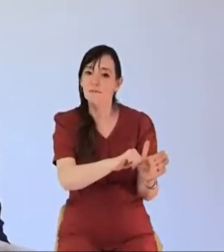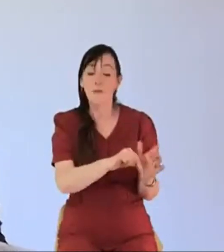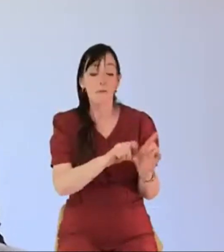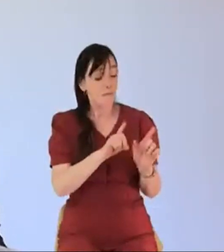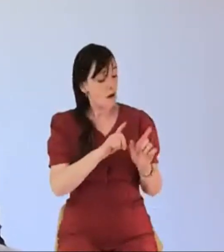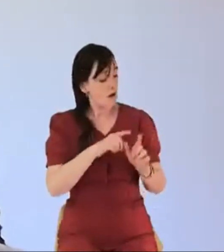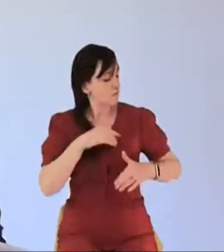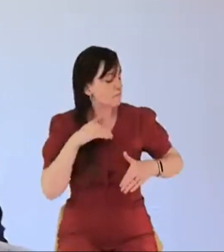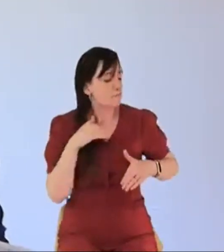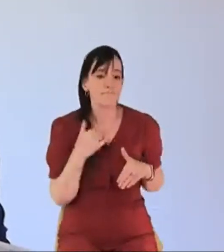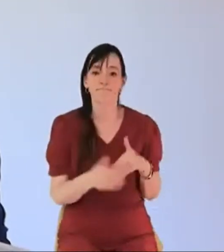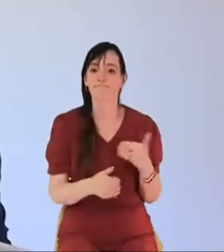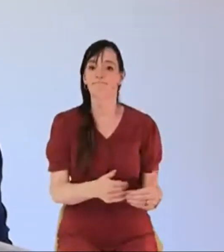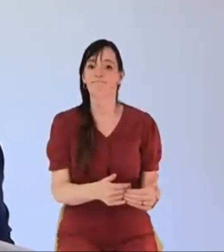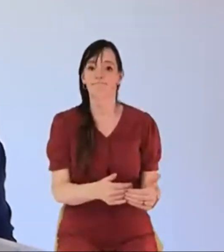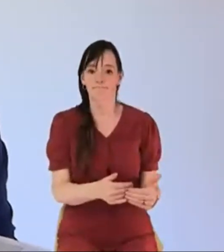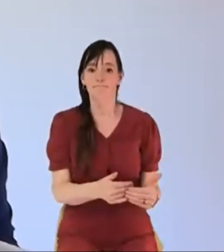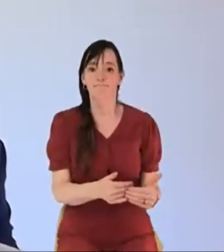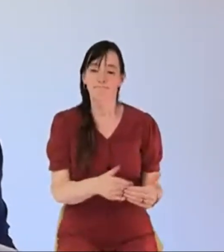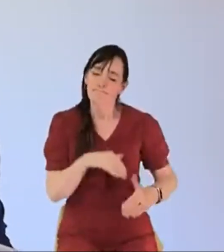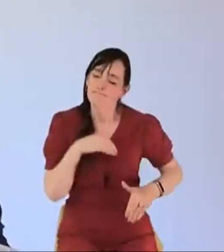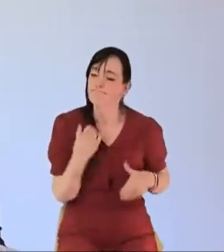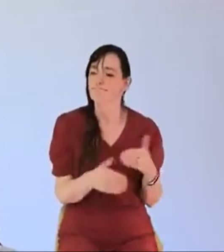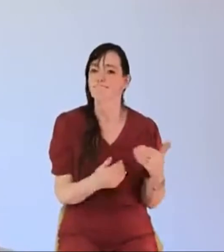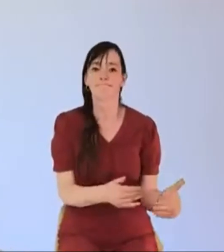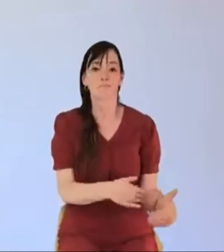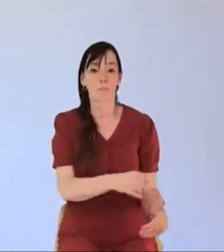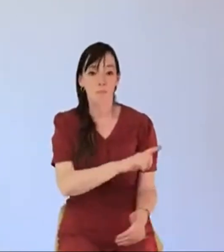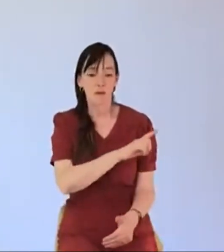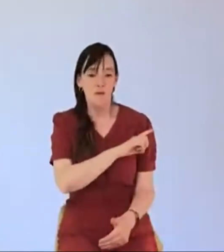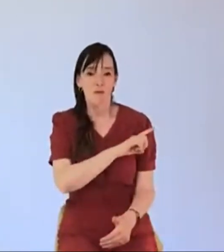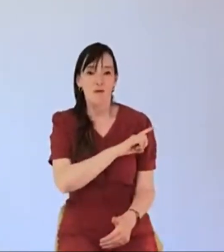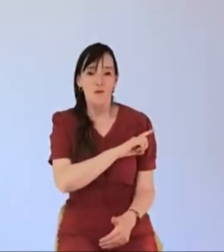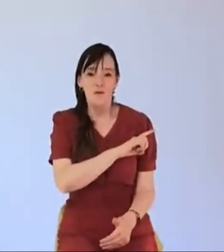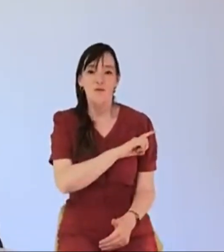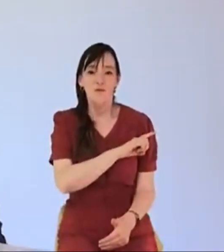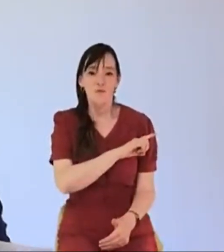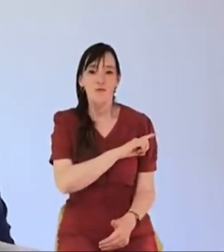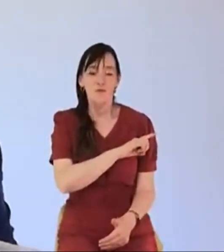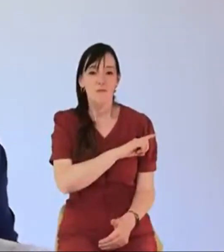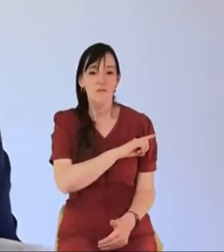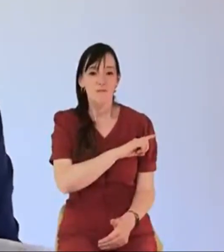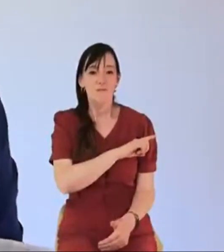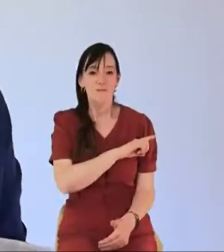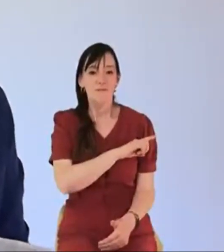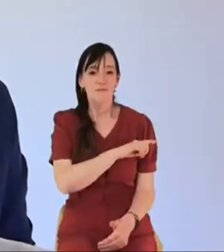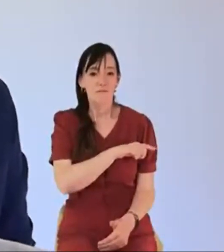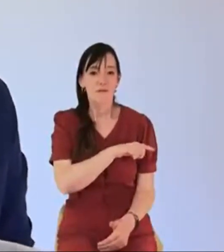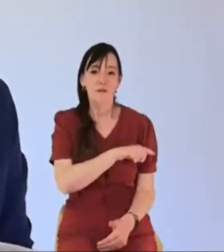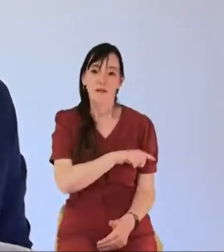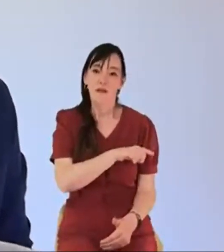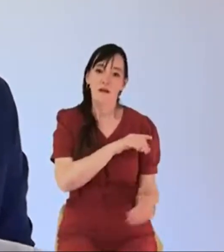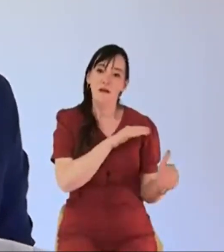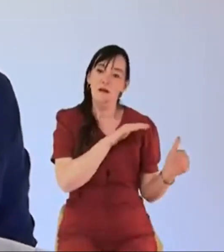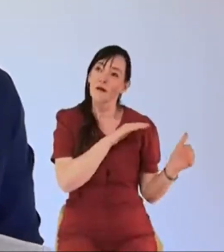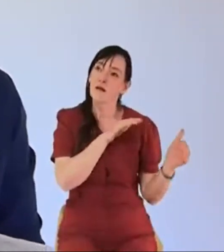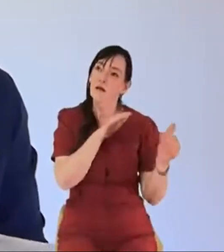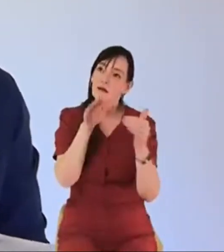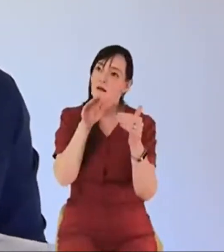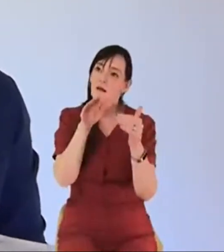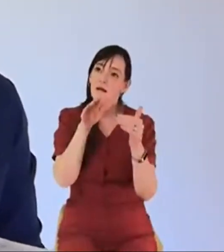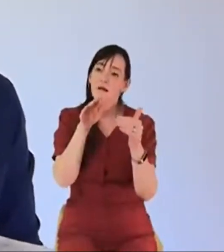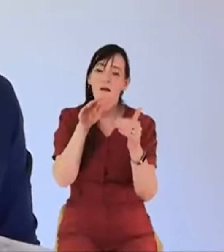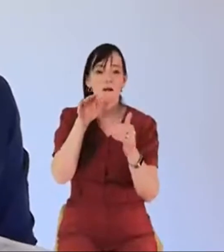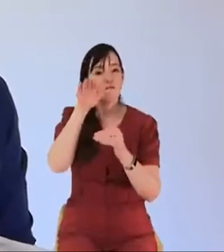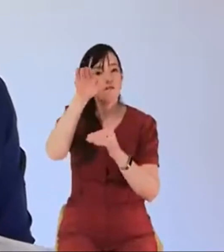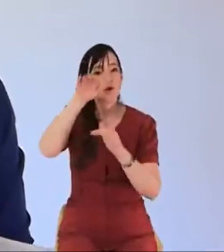But they keep going They keep going Because they have got The day of the Lord To look